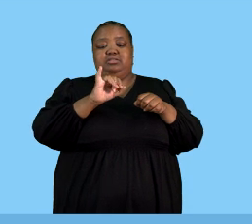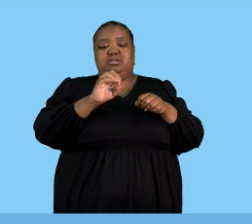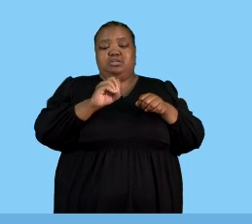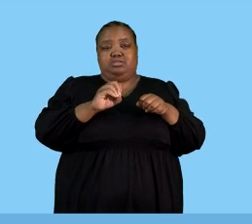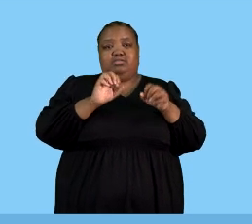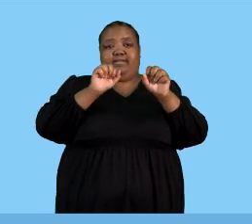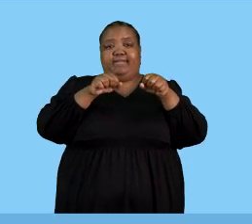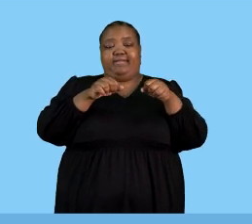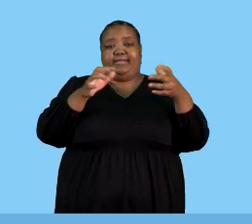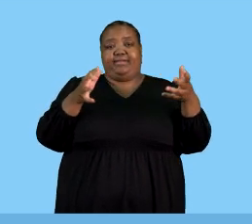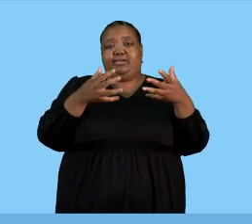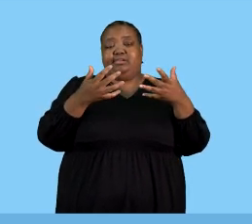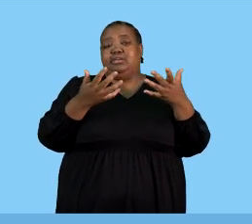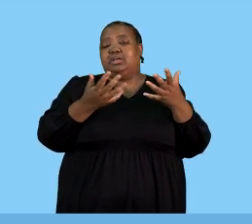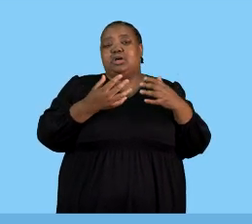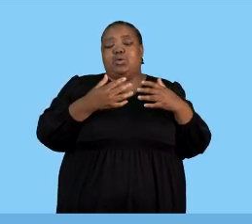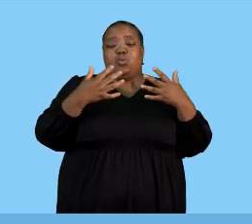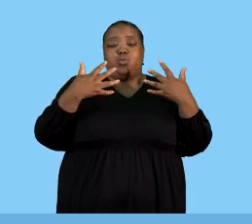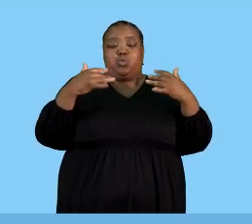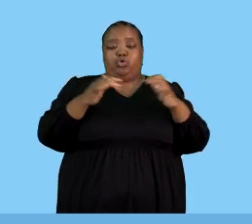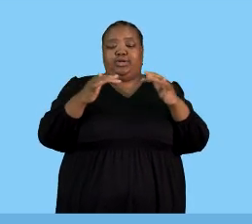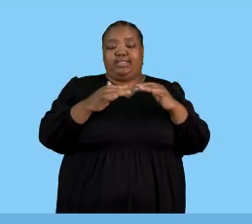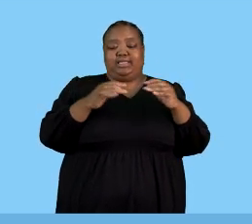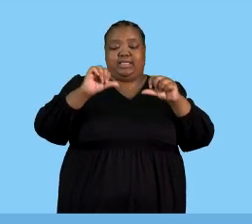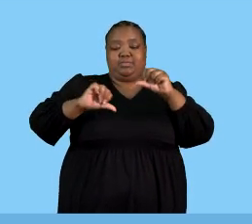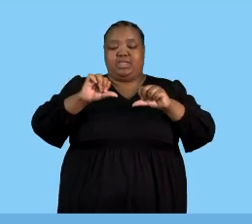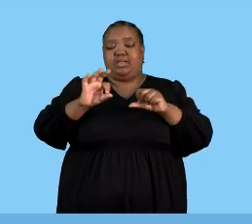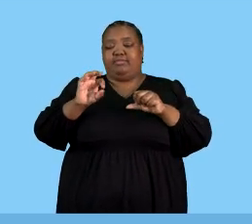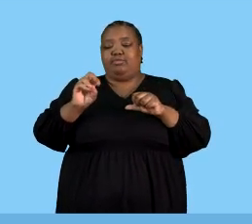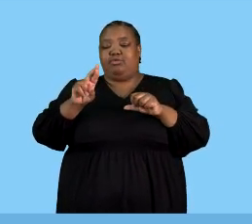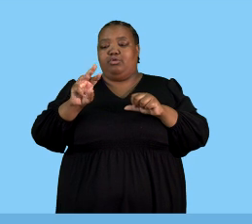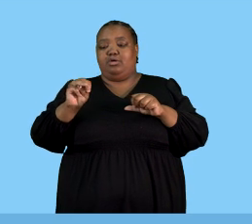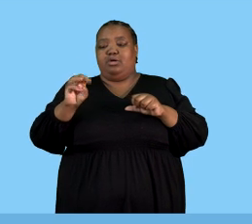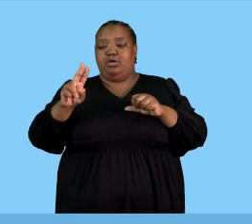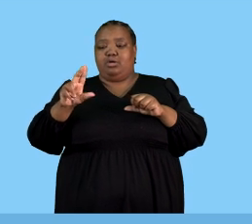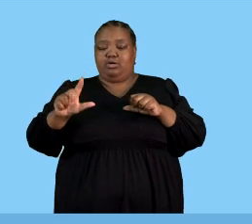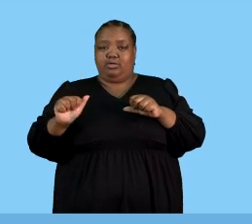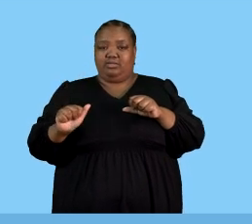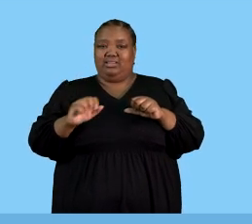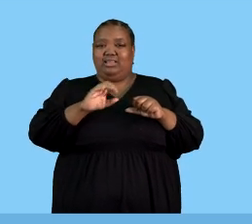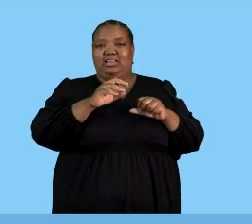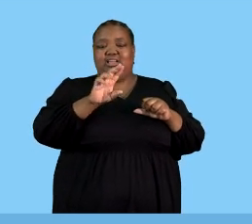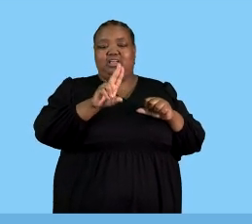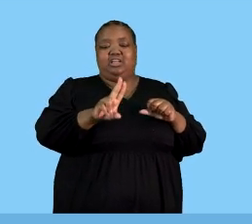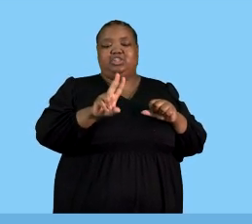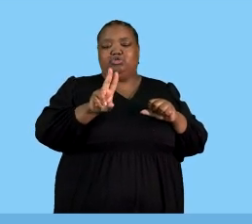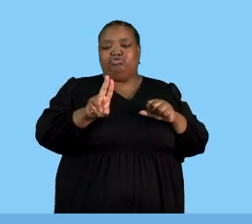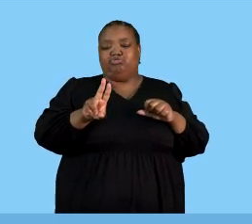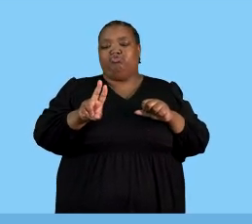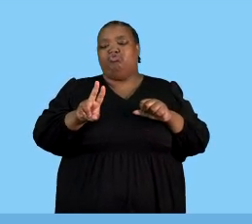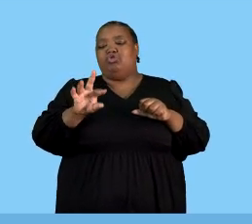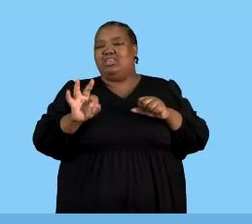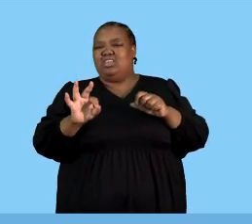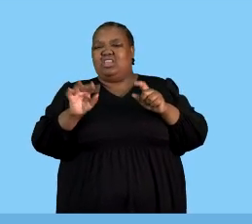that water has a chemical formula of H3O. The ratio between the hydrogen and water is